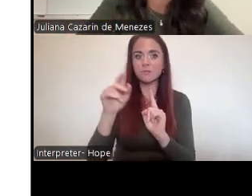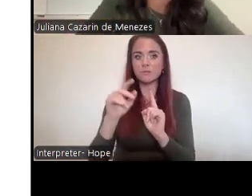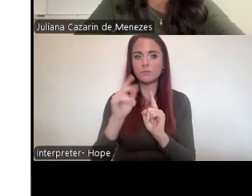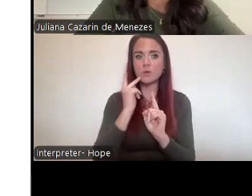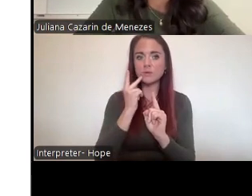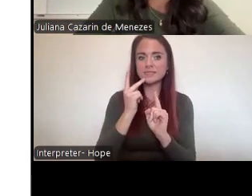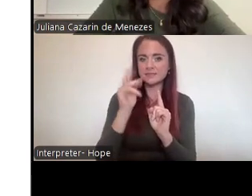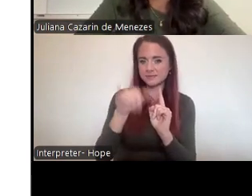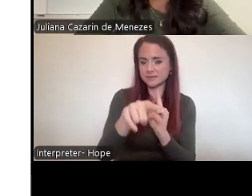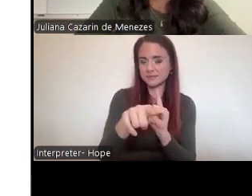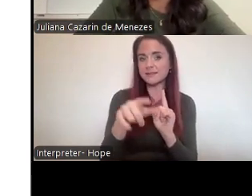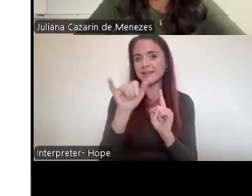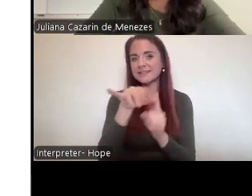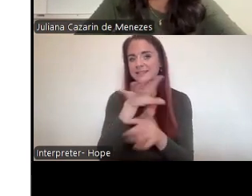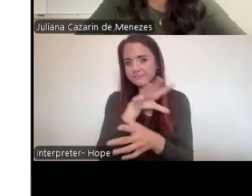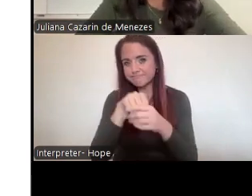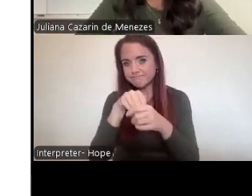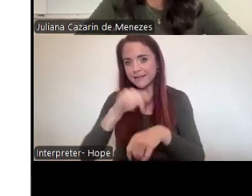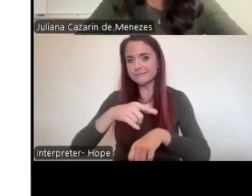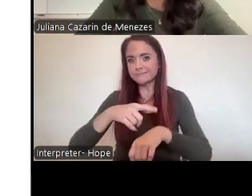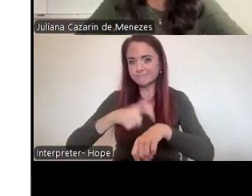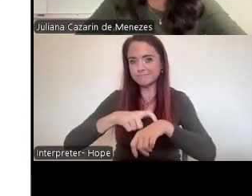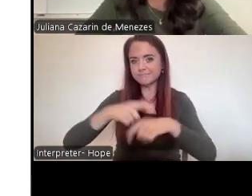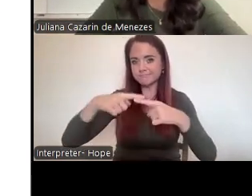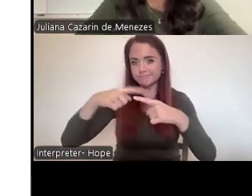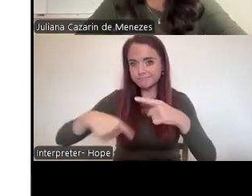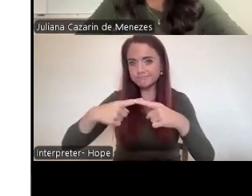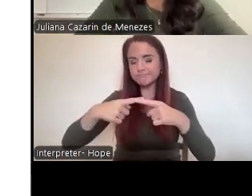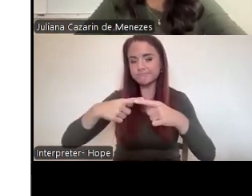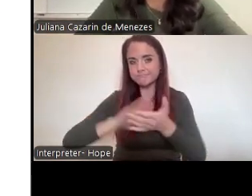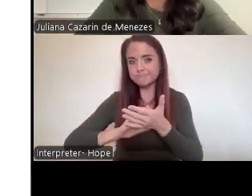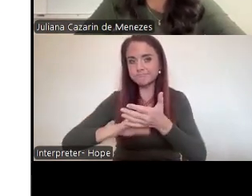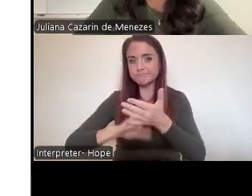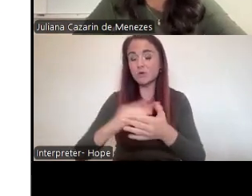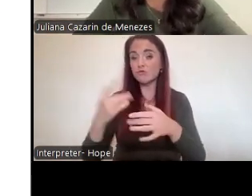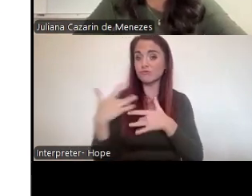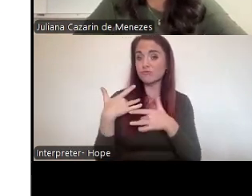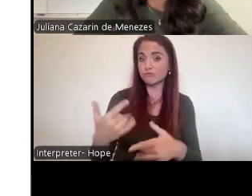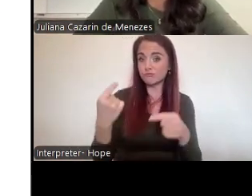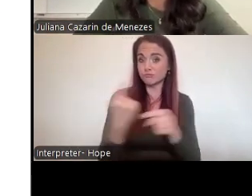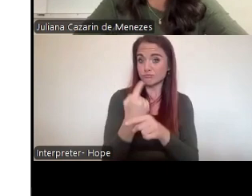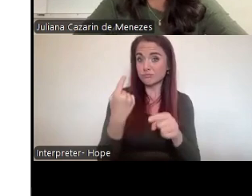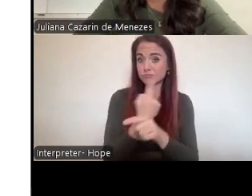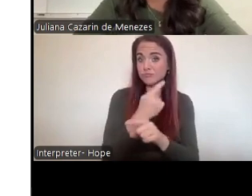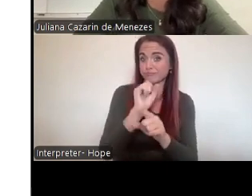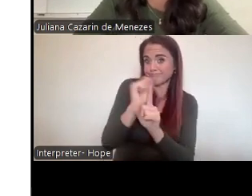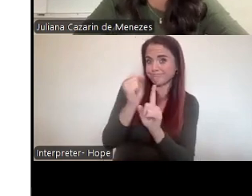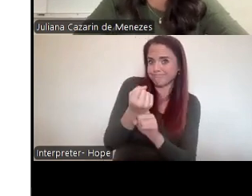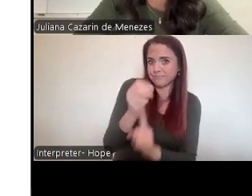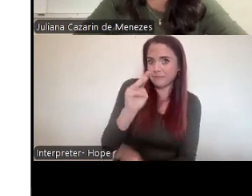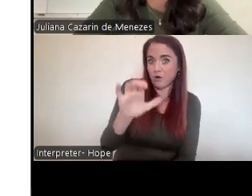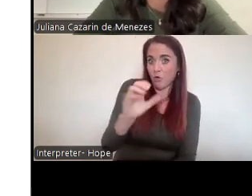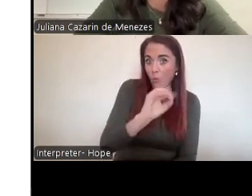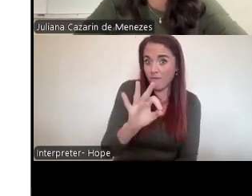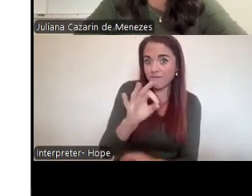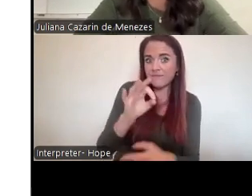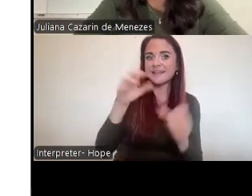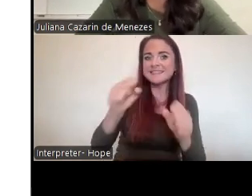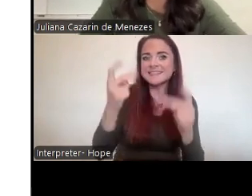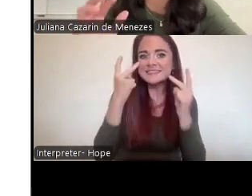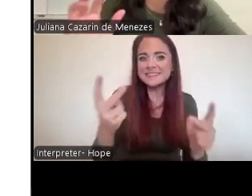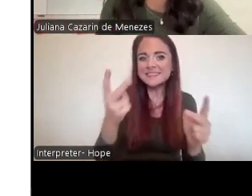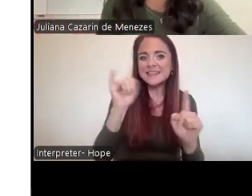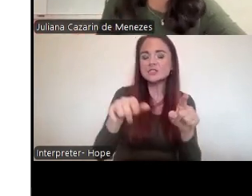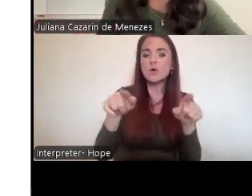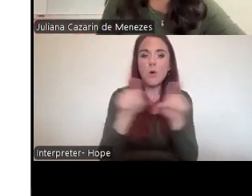clock. So in normal cells, in normal conditions here, when MIC is off, we can see that HER2 is oscillating throughout the